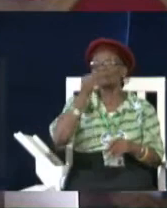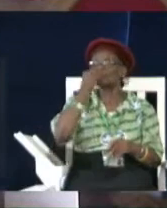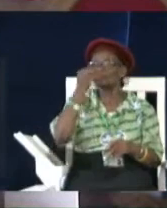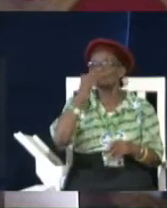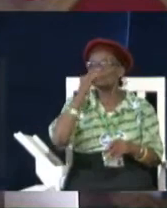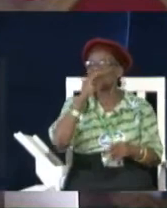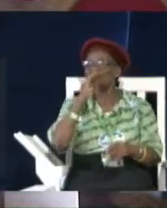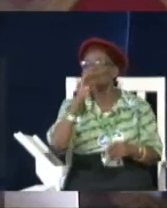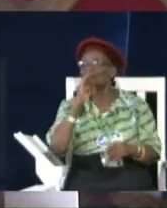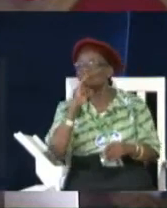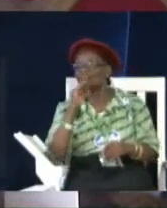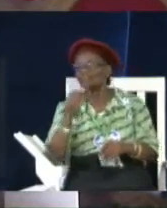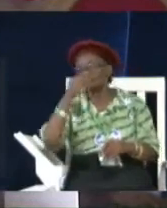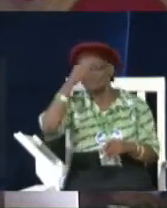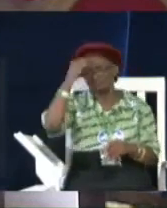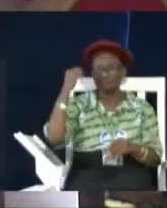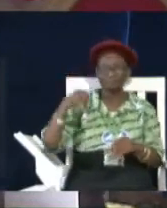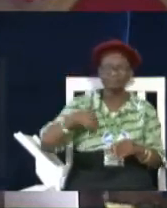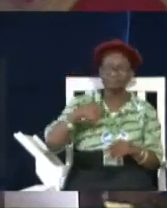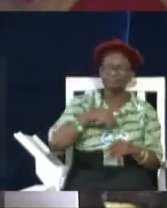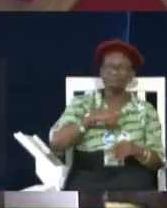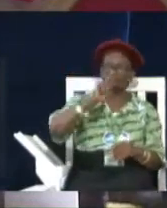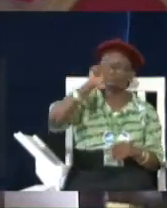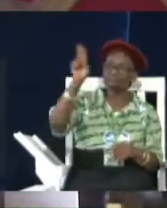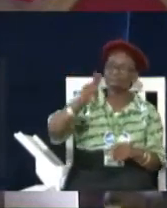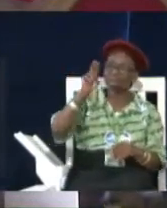because we use oil in cooking,